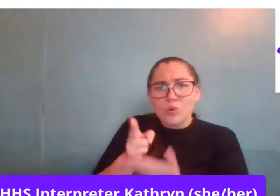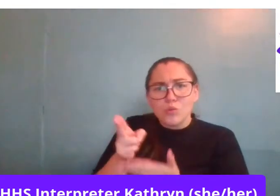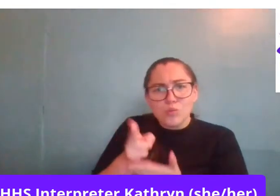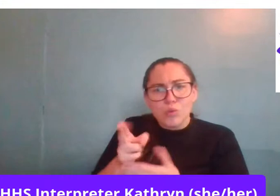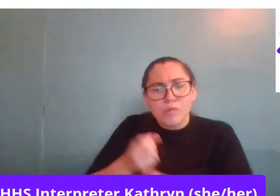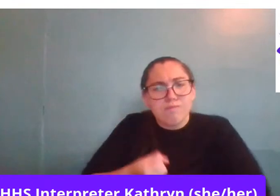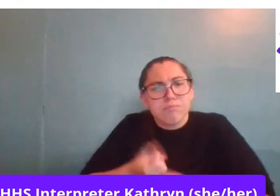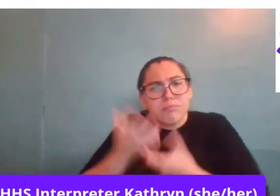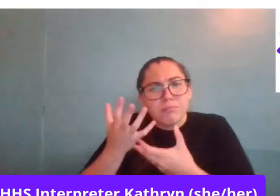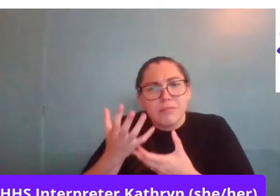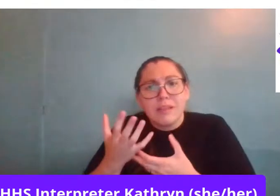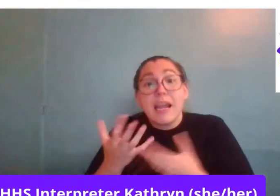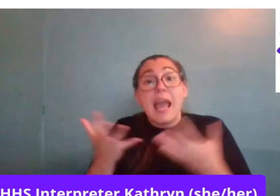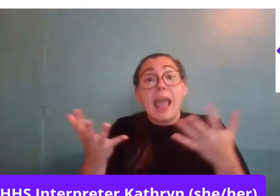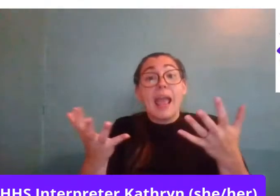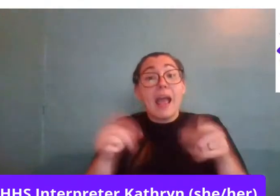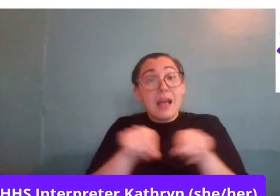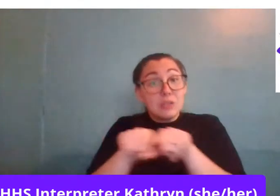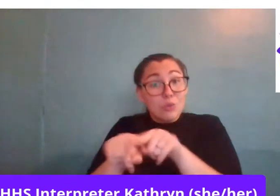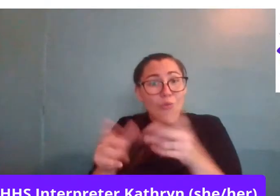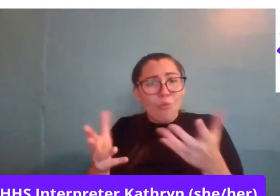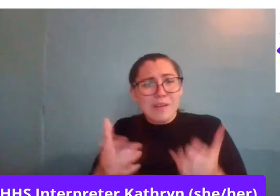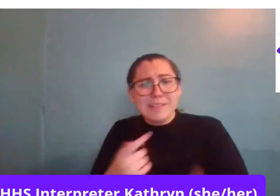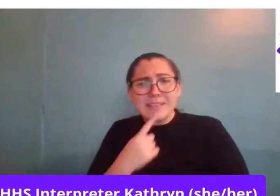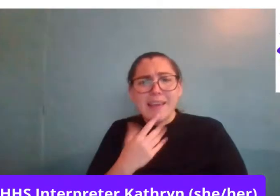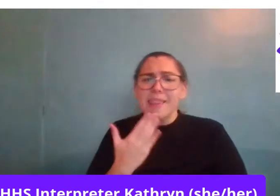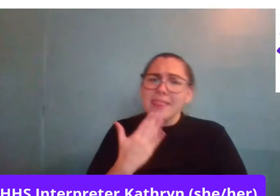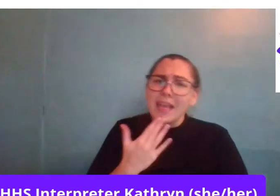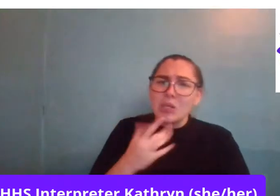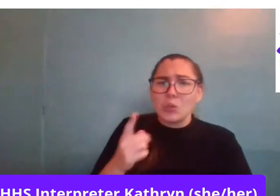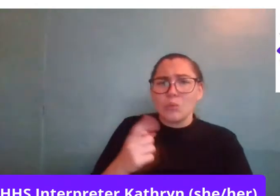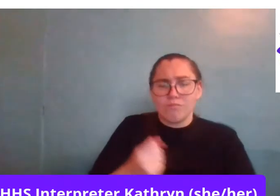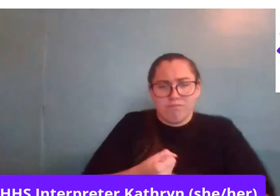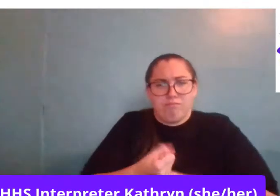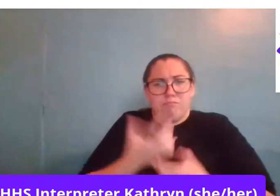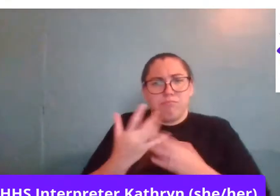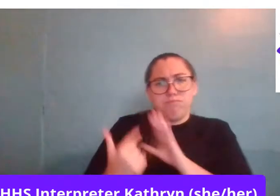in advance for living out loud.